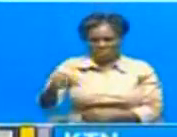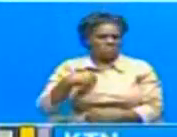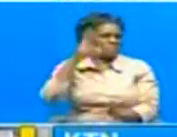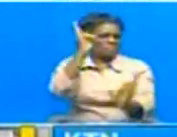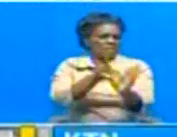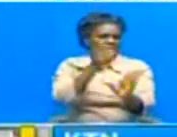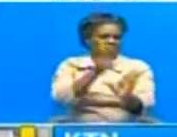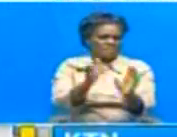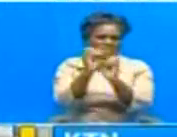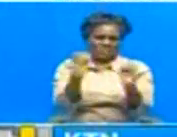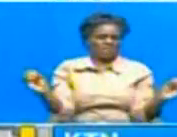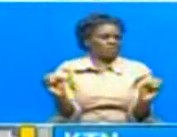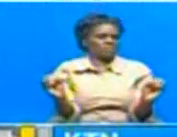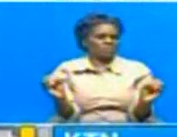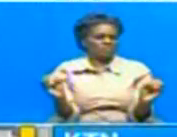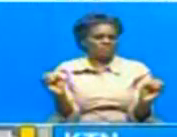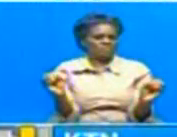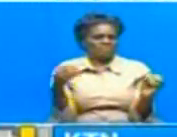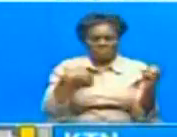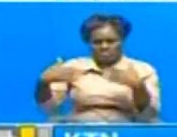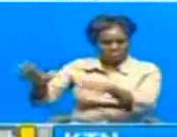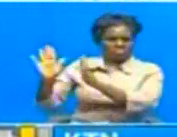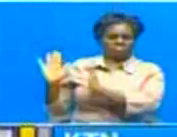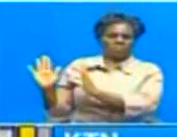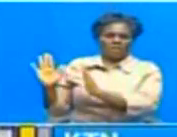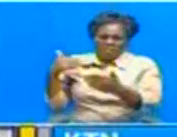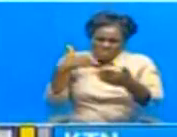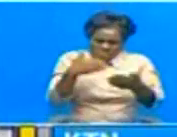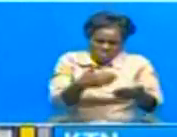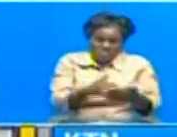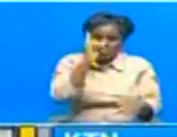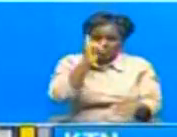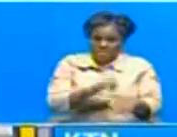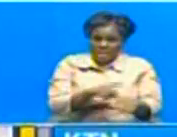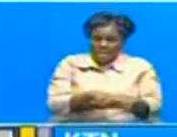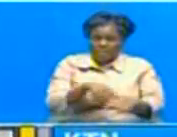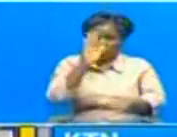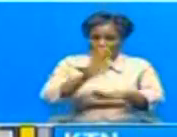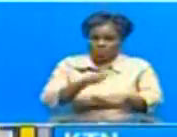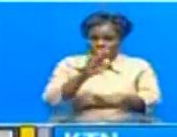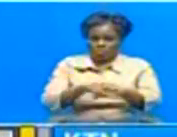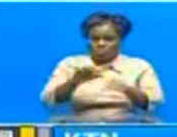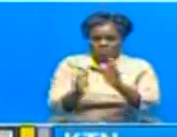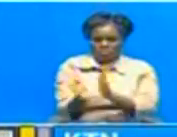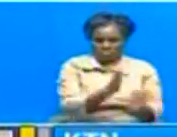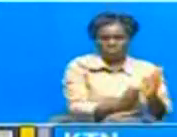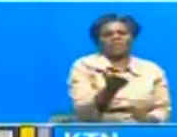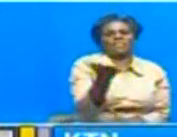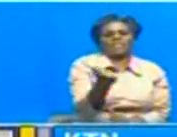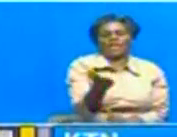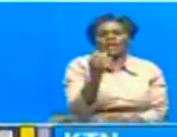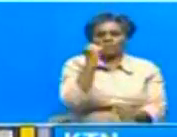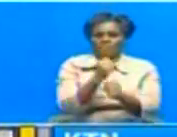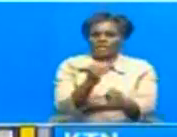participate. You will choose not to? Choose not to participate until a proper system is put in place that will